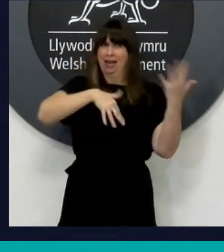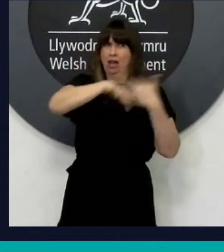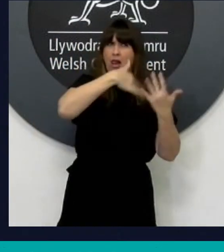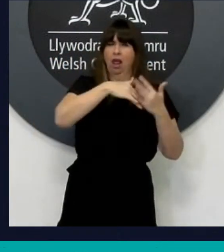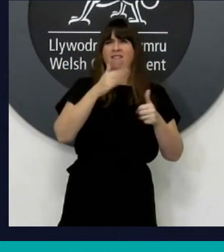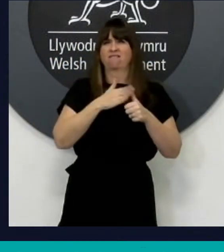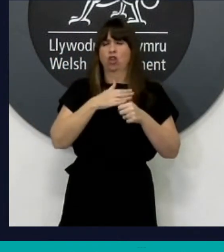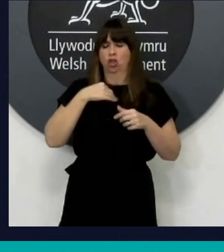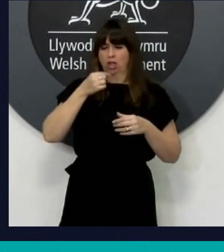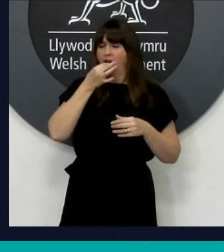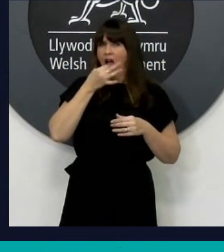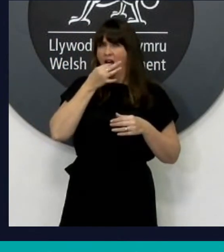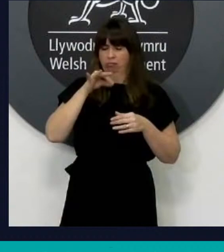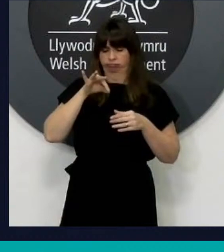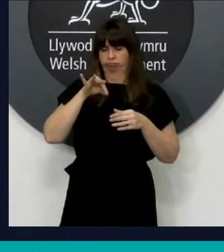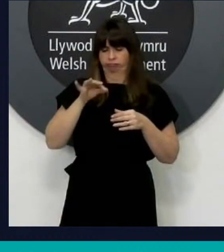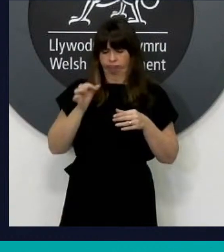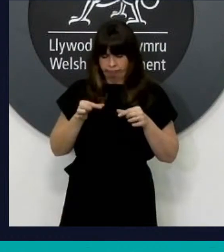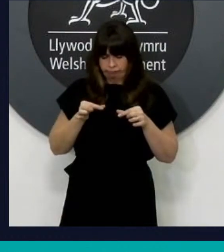negative.